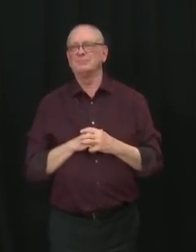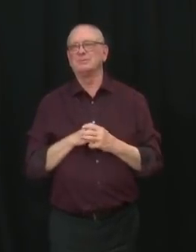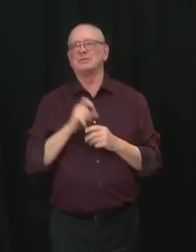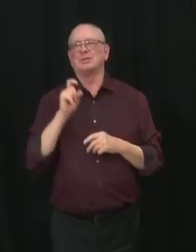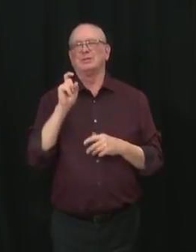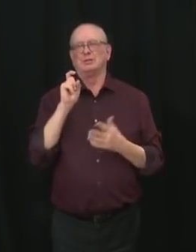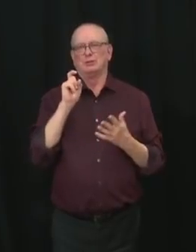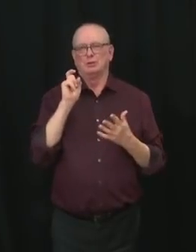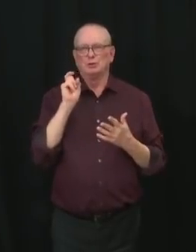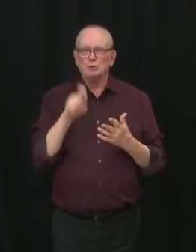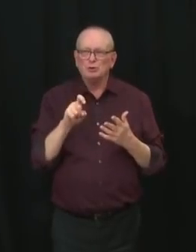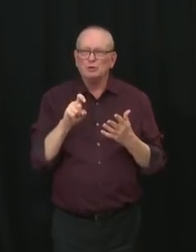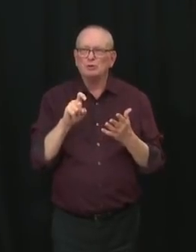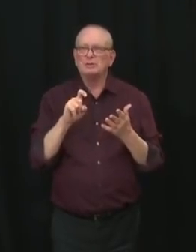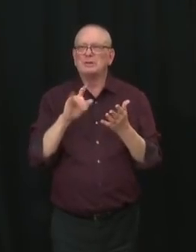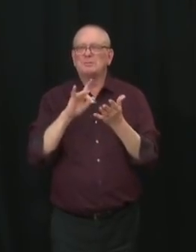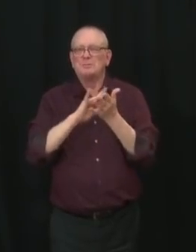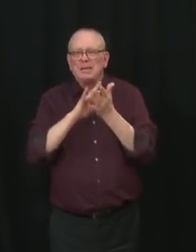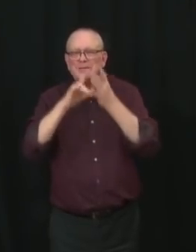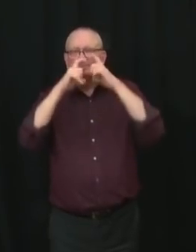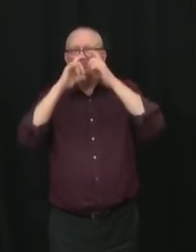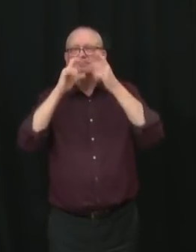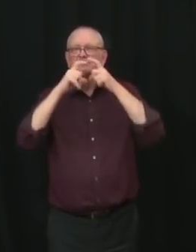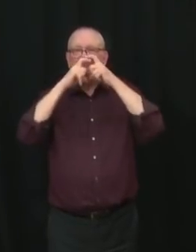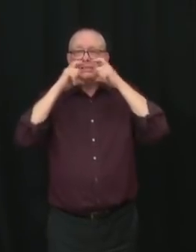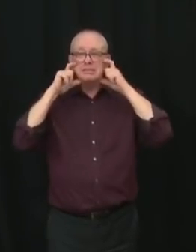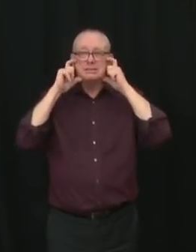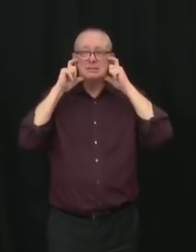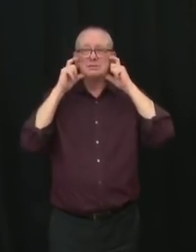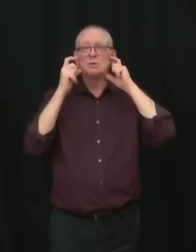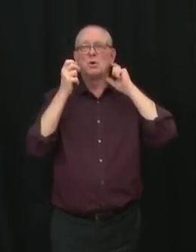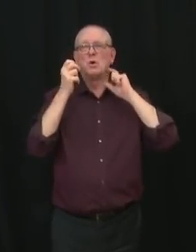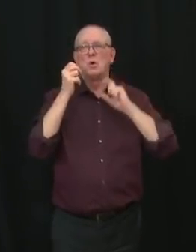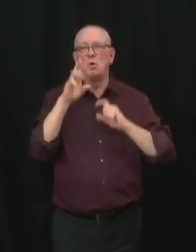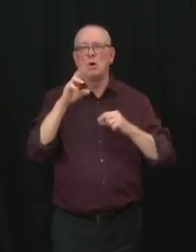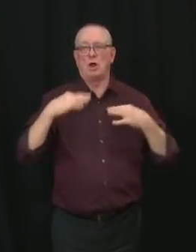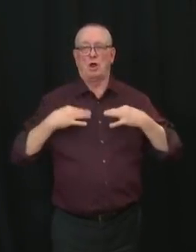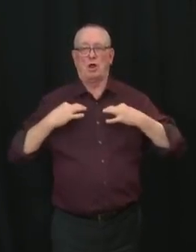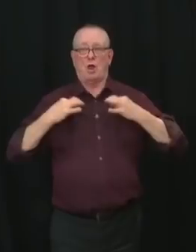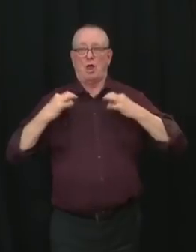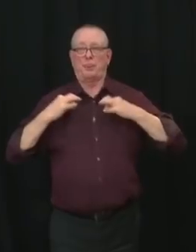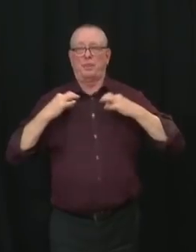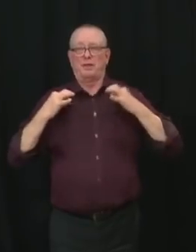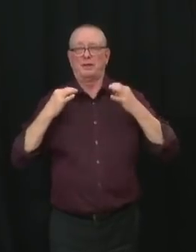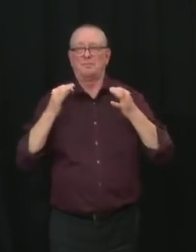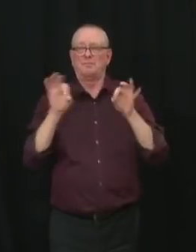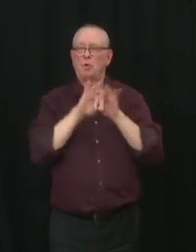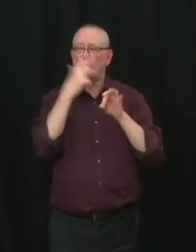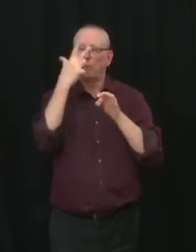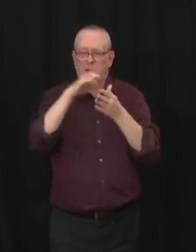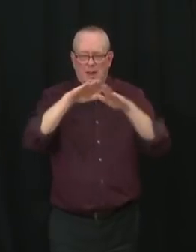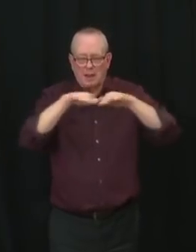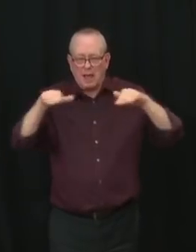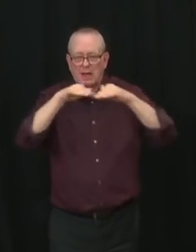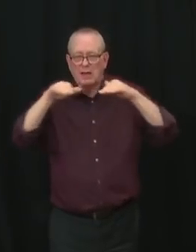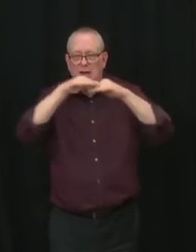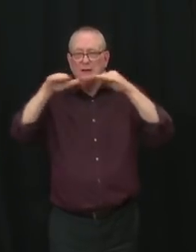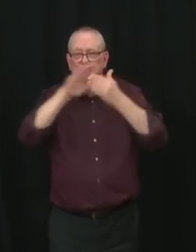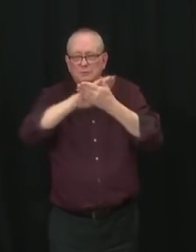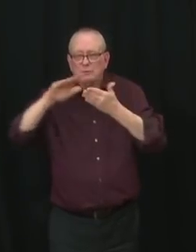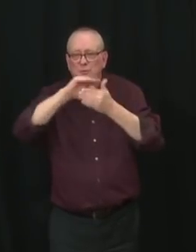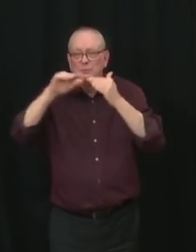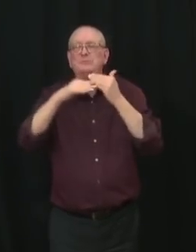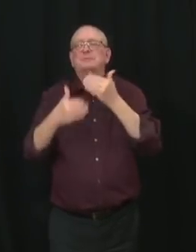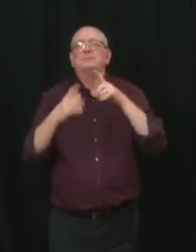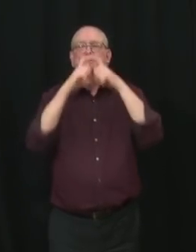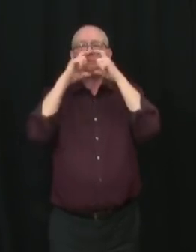or 3-layer cloth mask if you were in the same room as others at any time. If you were fully immunized with